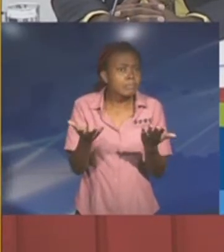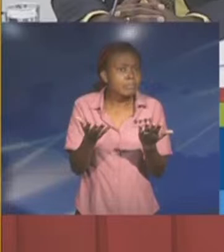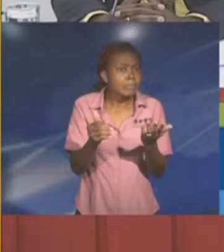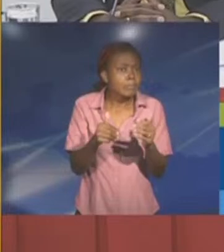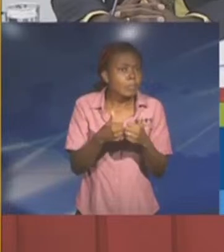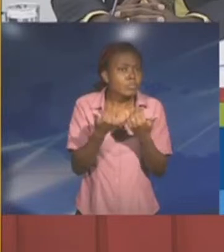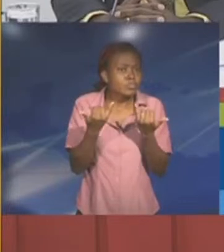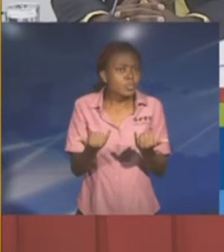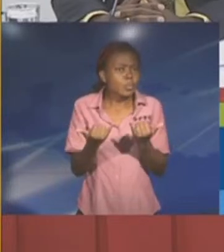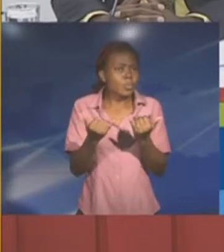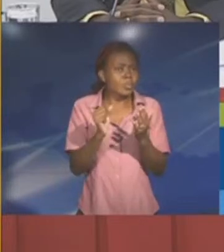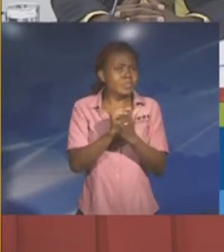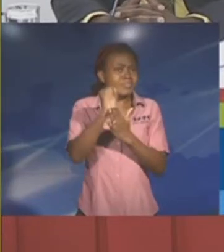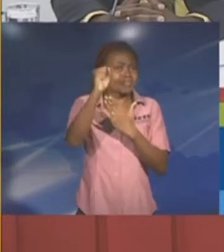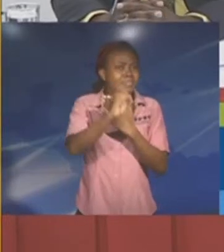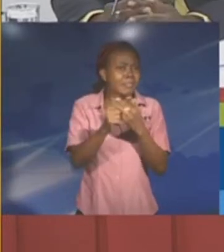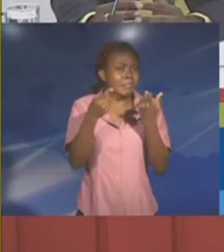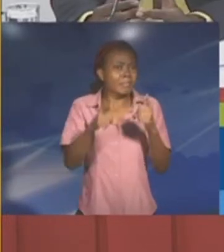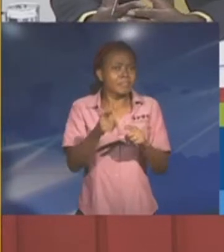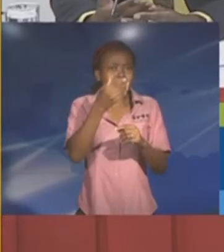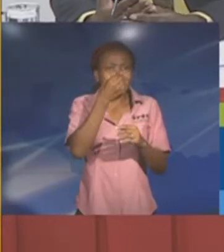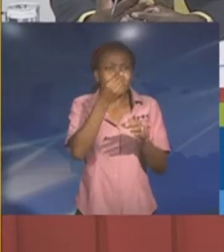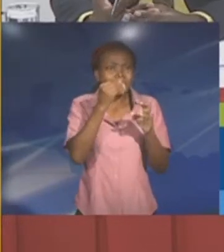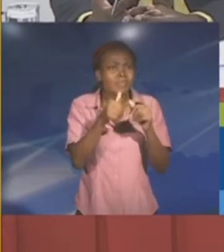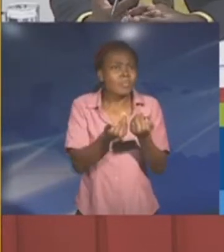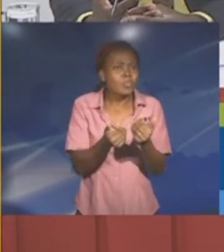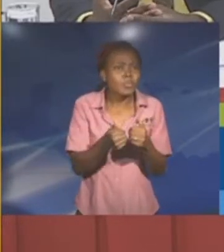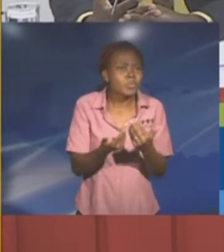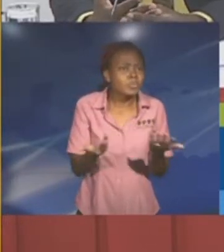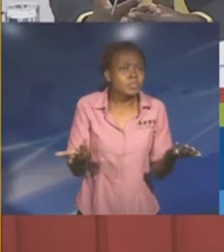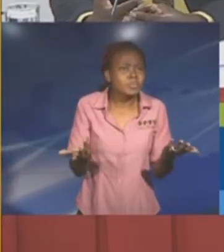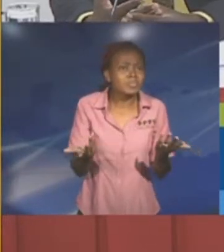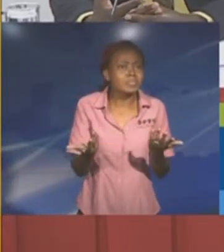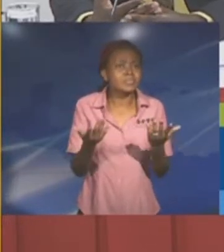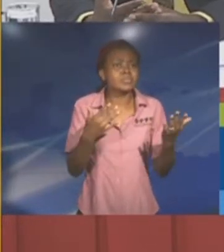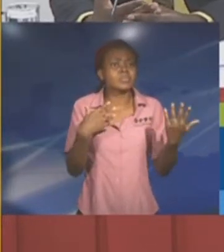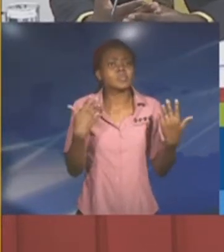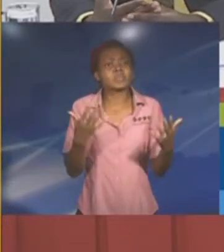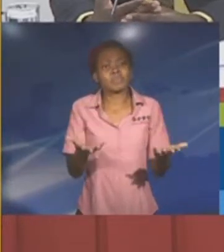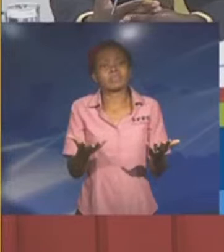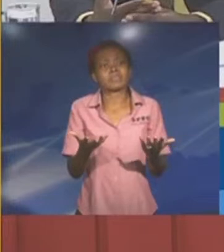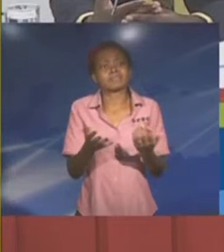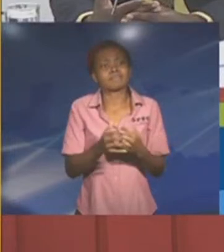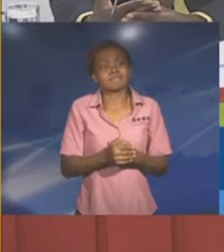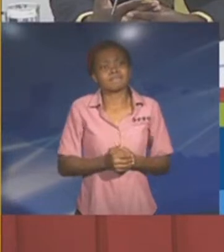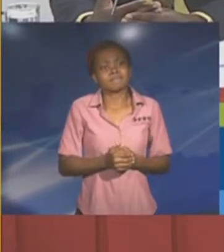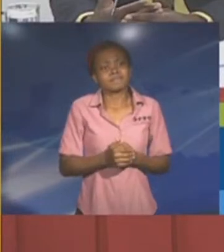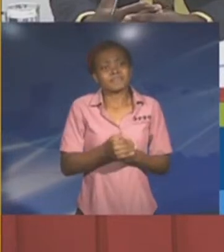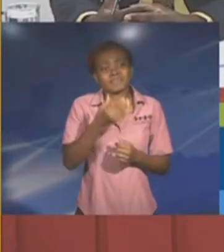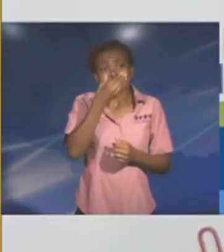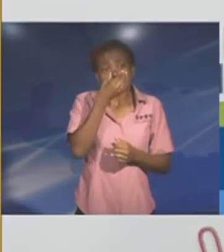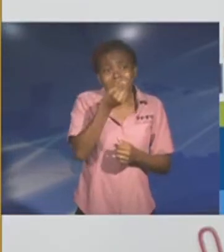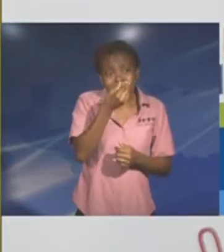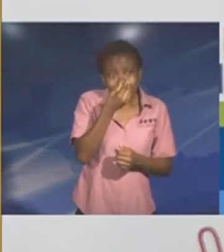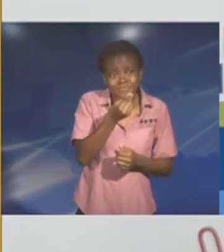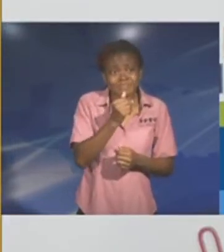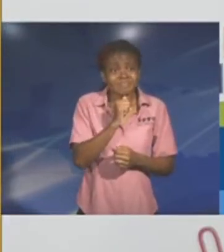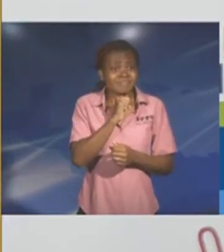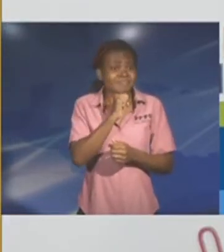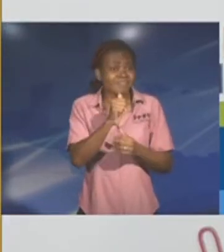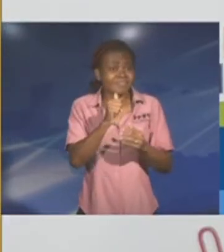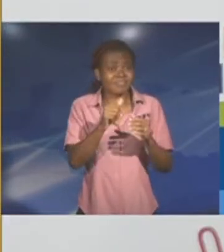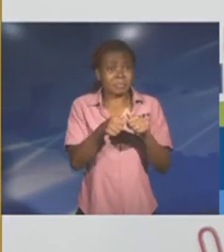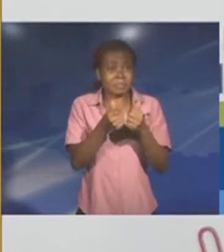season? Okay, that's an interesting question. Influenza doesn't actually read the book on seasons, so influenza will spread once it gets